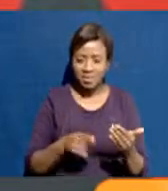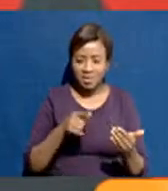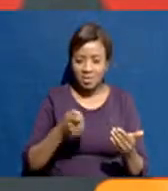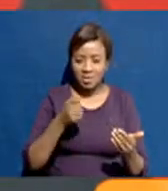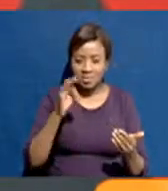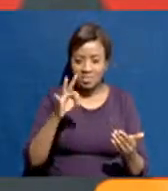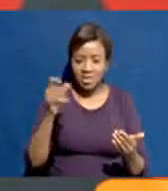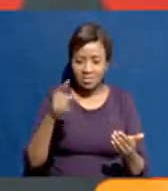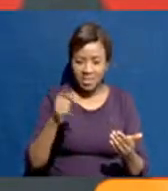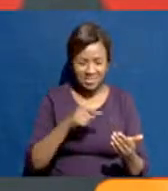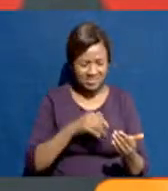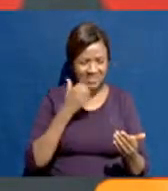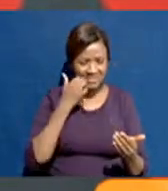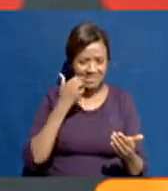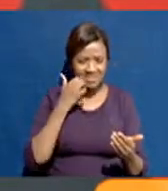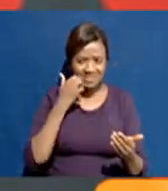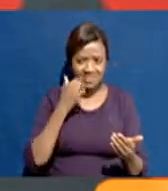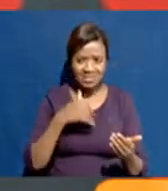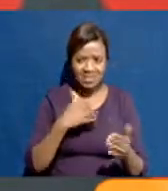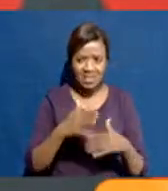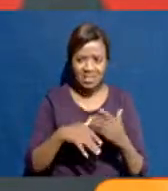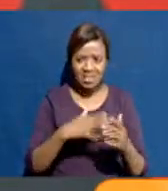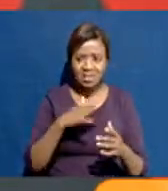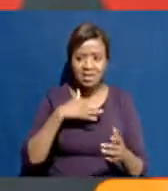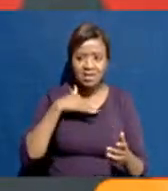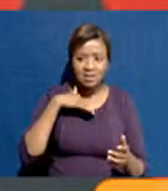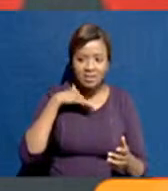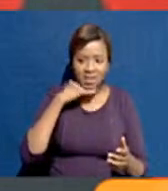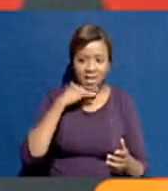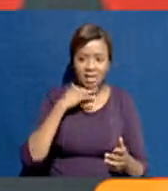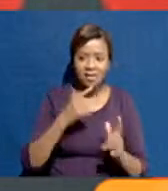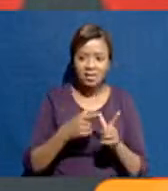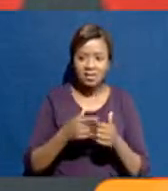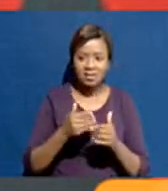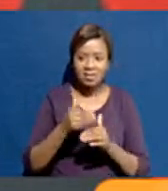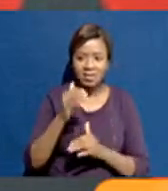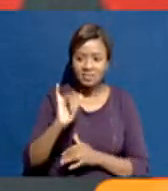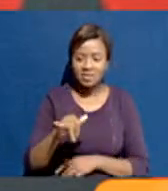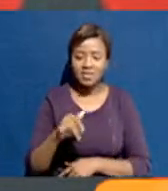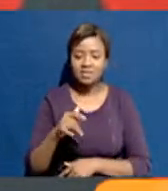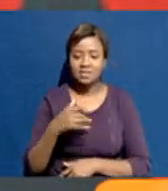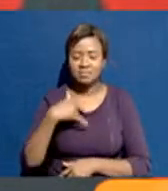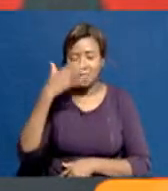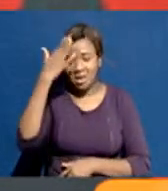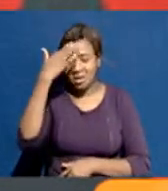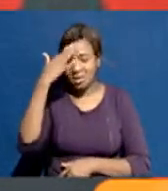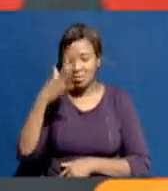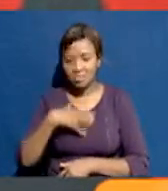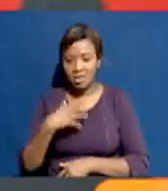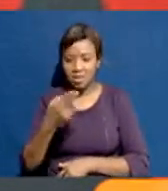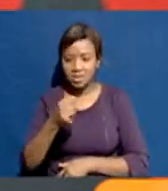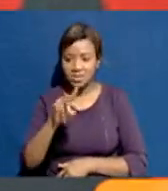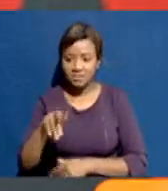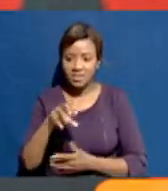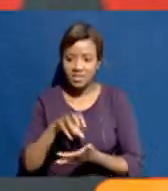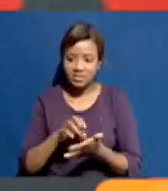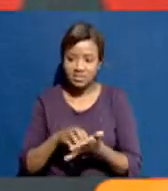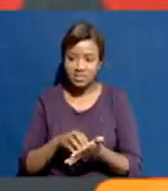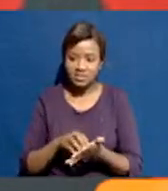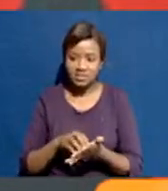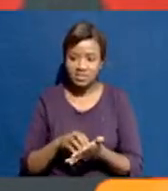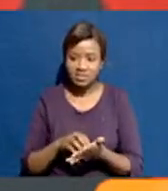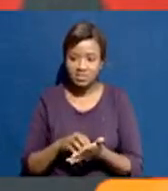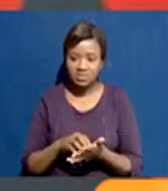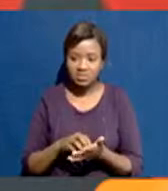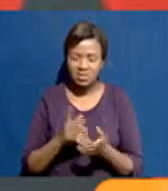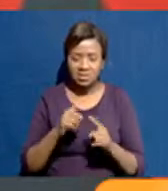he was really sickly, so I lost him and also got to know my HIV status. And even in this relationship itself, because